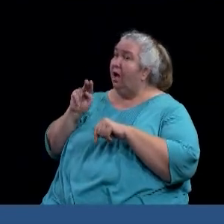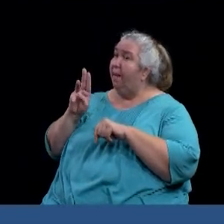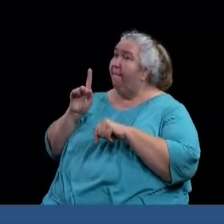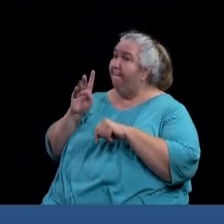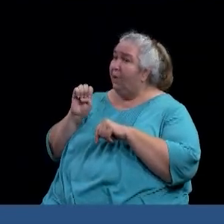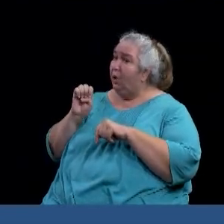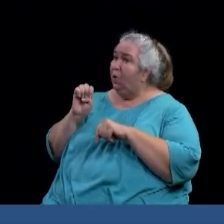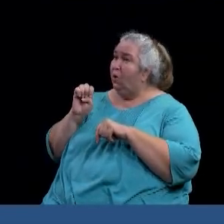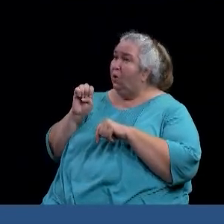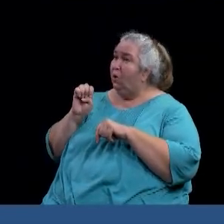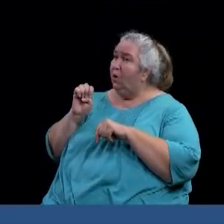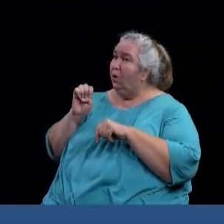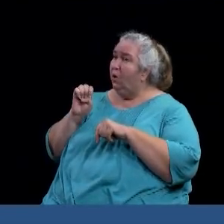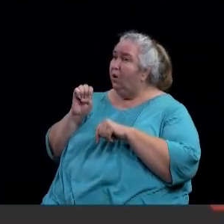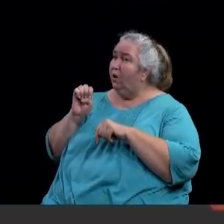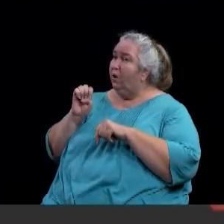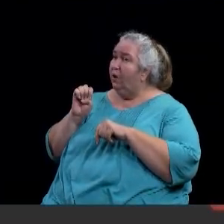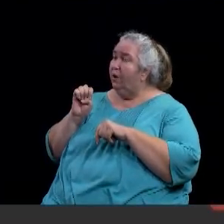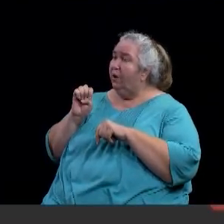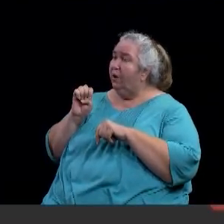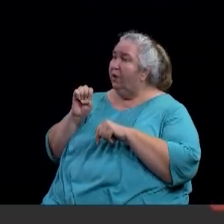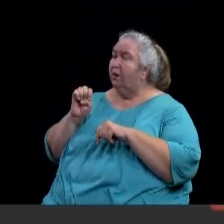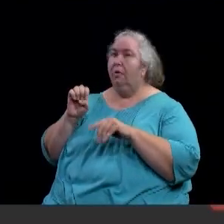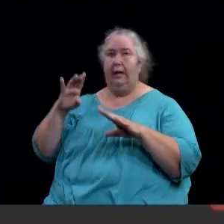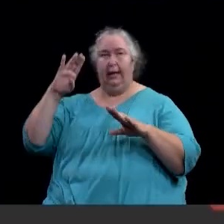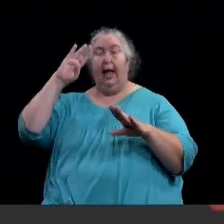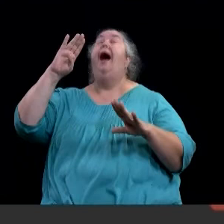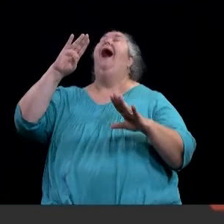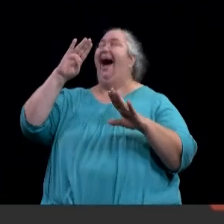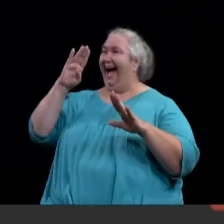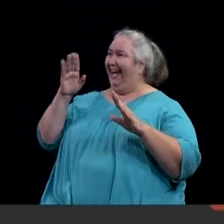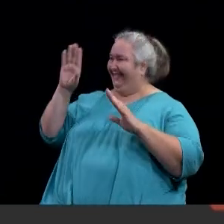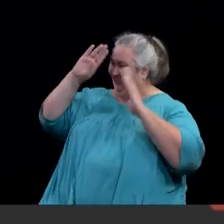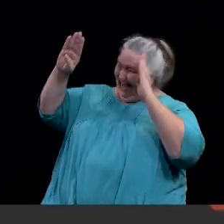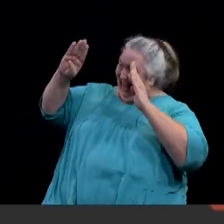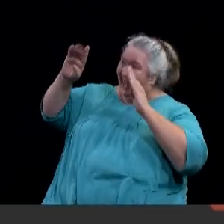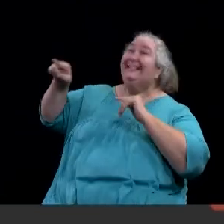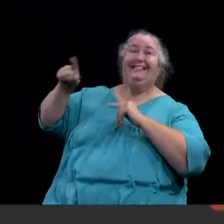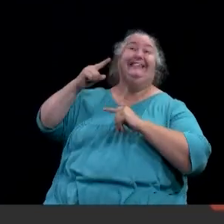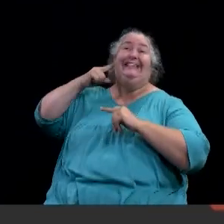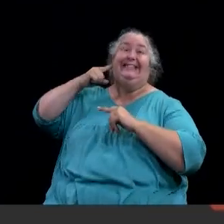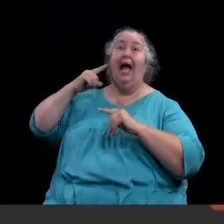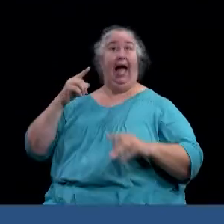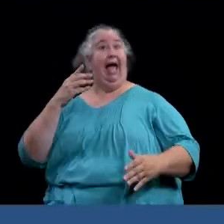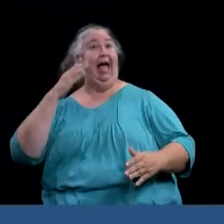Hello? There you are. Hello. Hi, Bill. Hi, good afternoon. Yes, Bill.